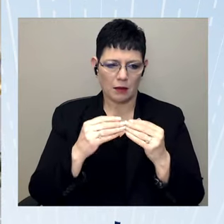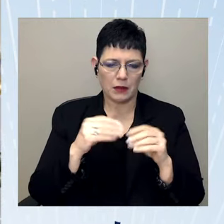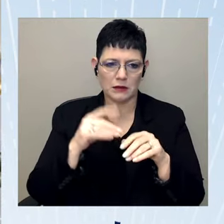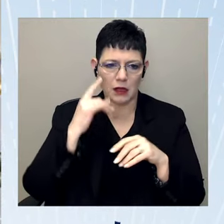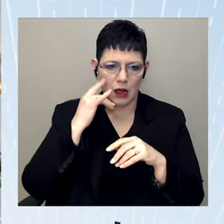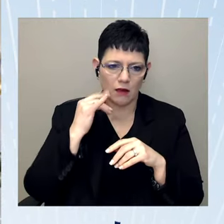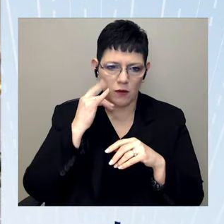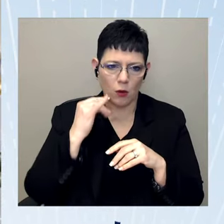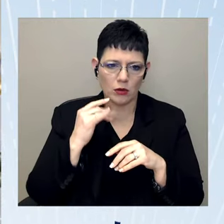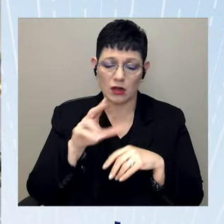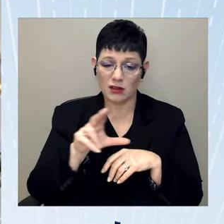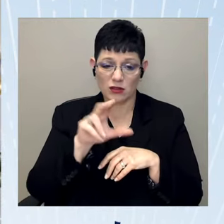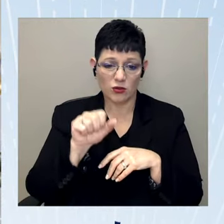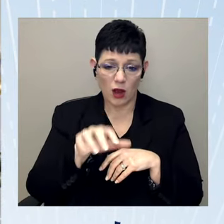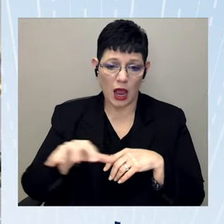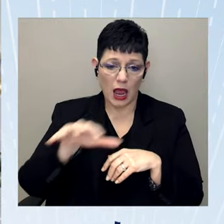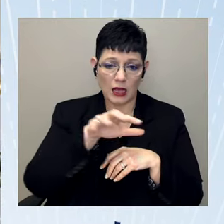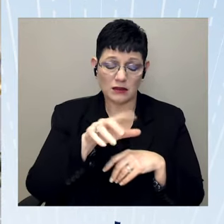we're failing the children.